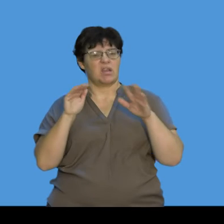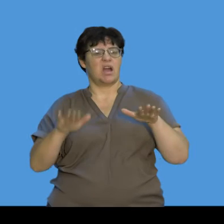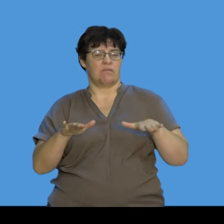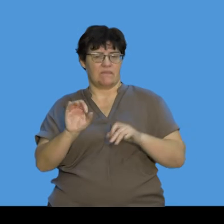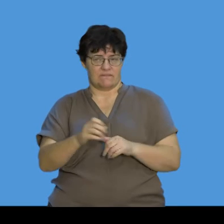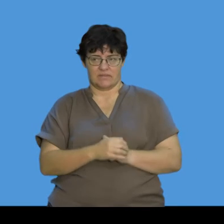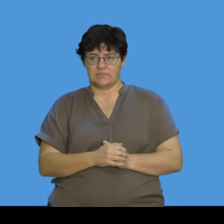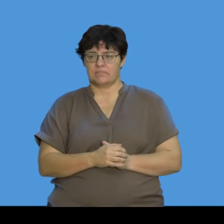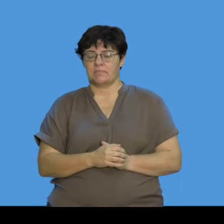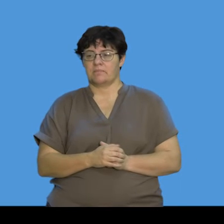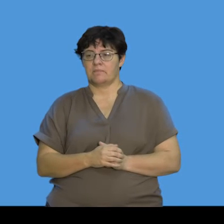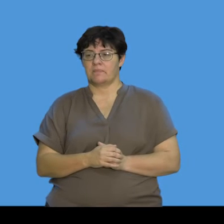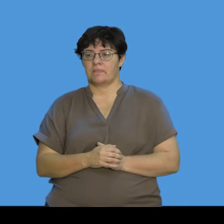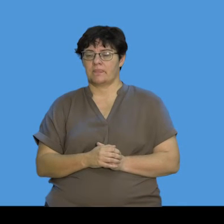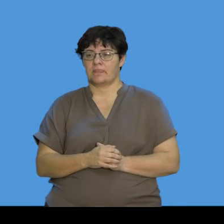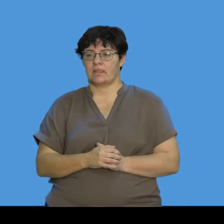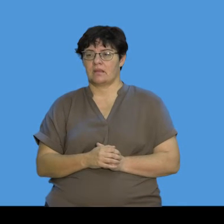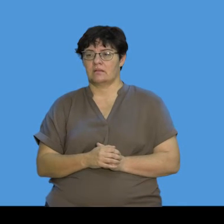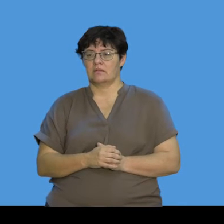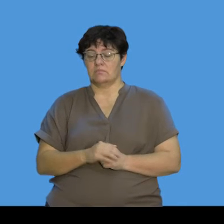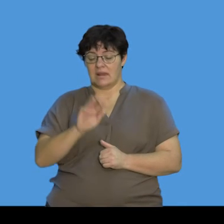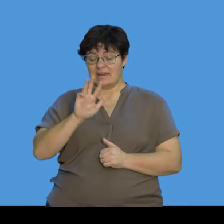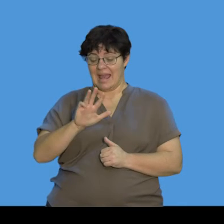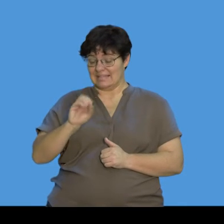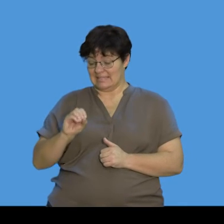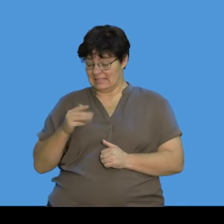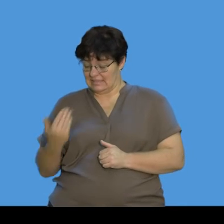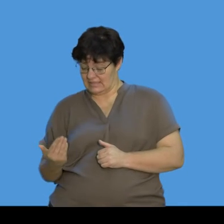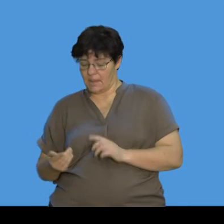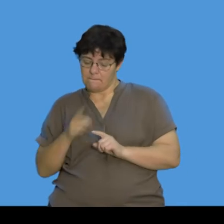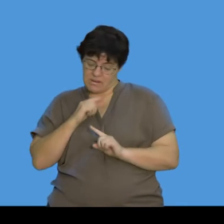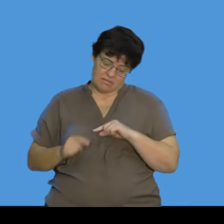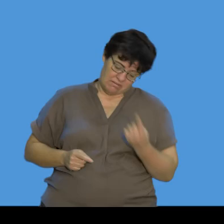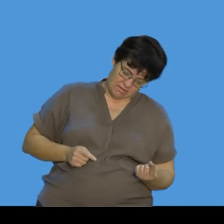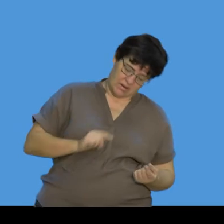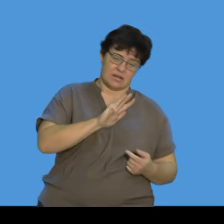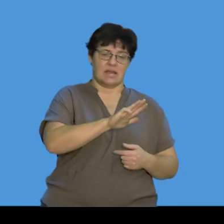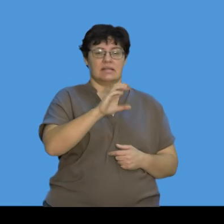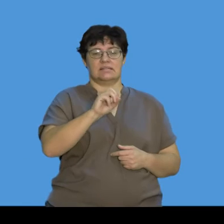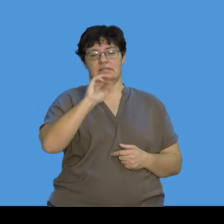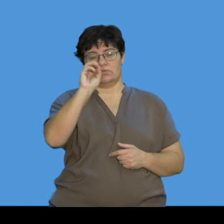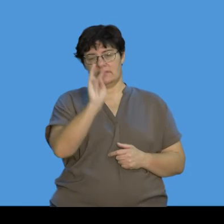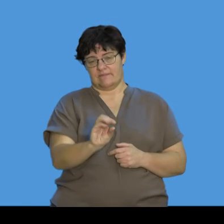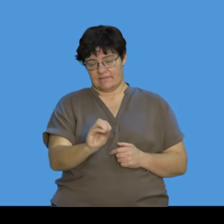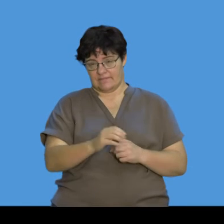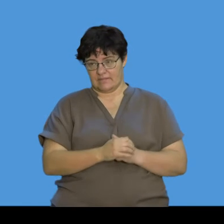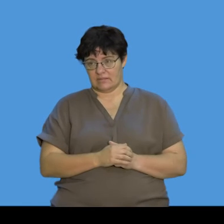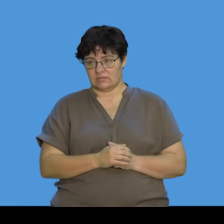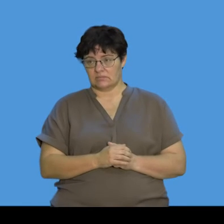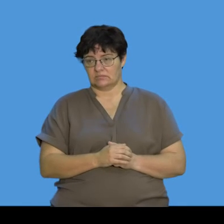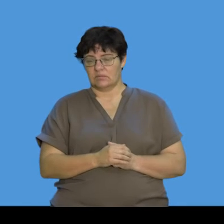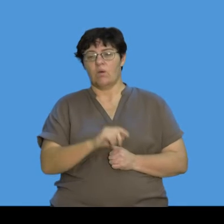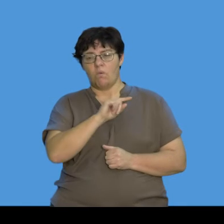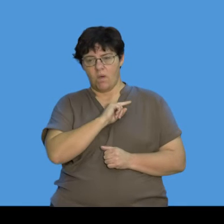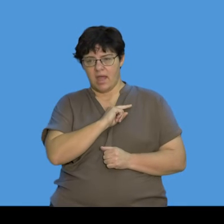the triangle. I know that since this is a 90 degrees on this side It means even on this side it's a 90